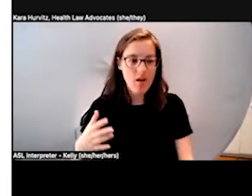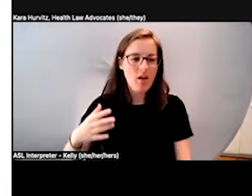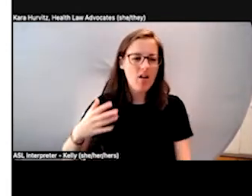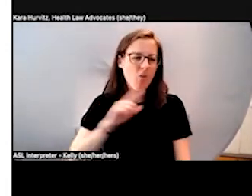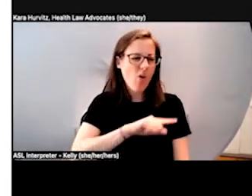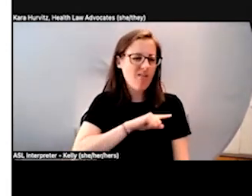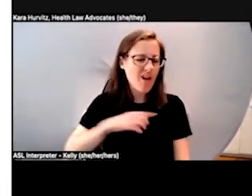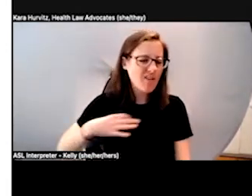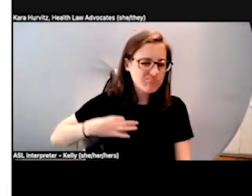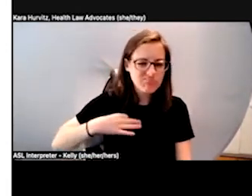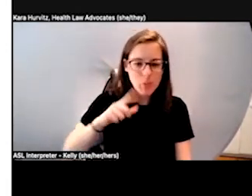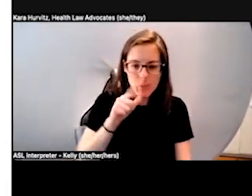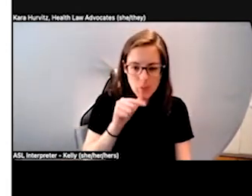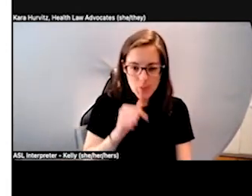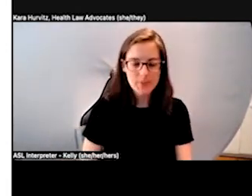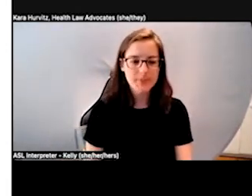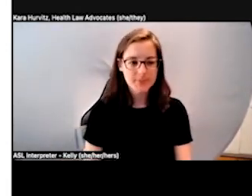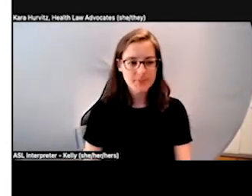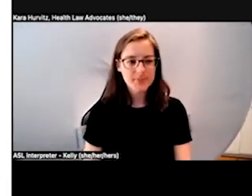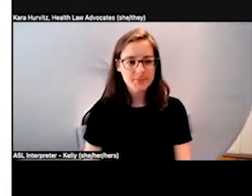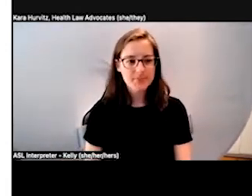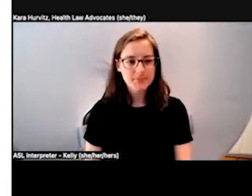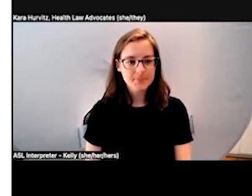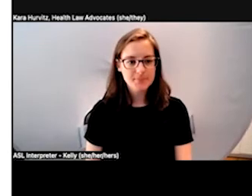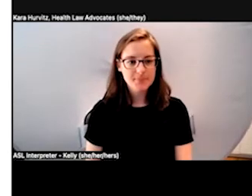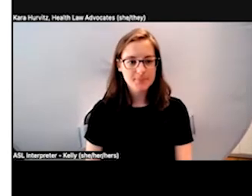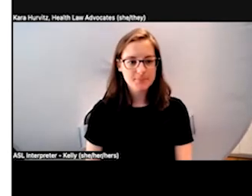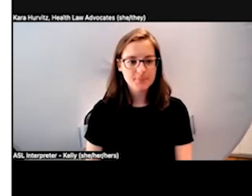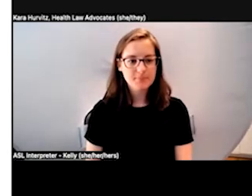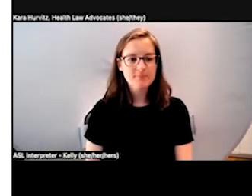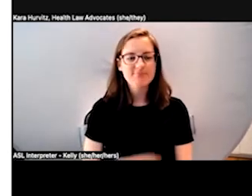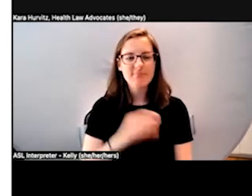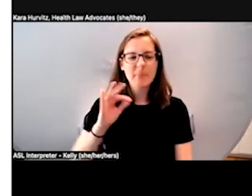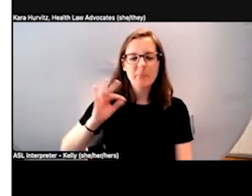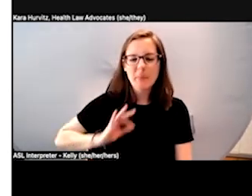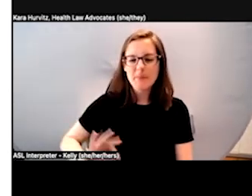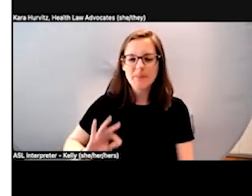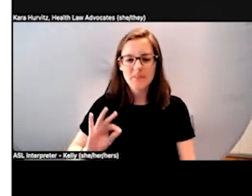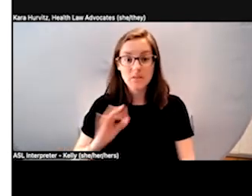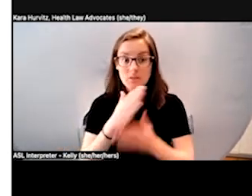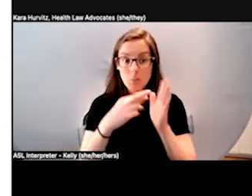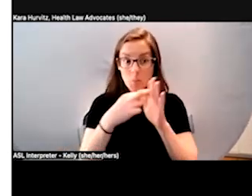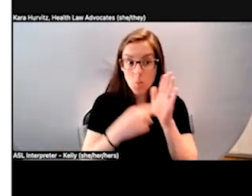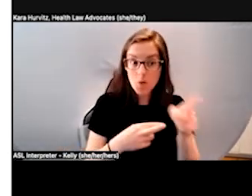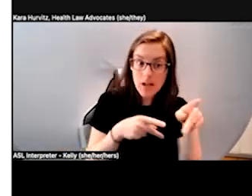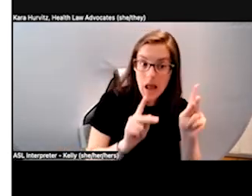it, as well as the difference in benefits.